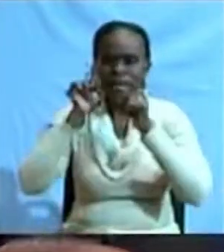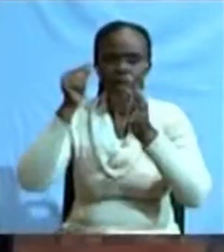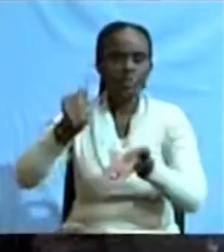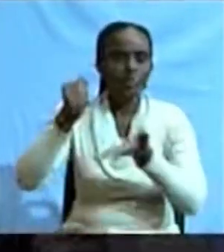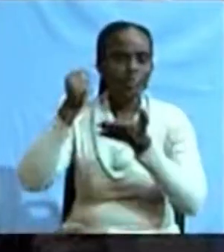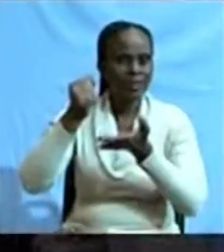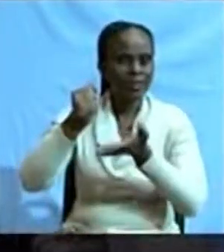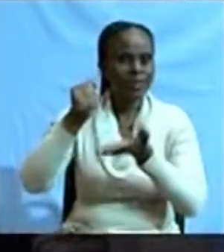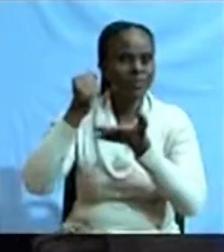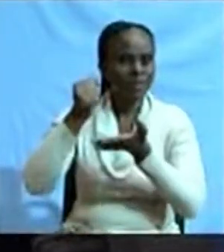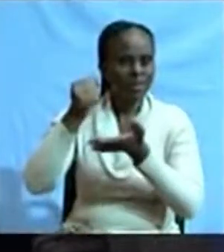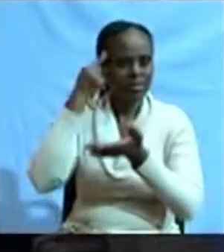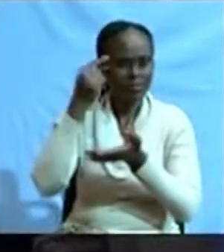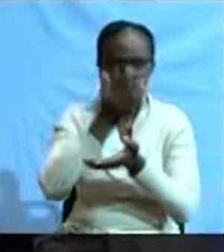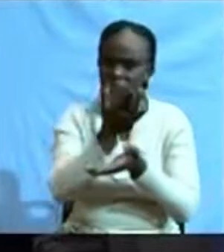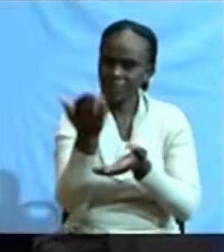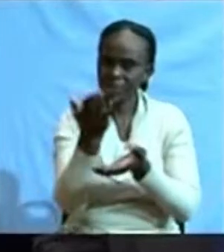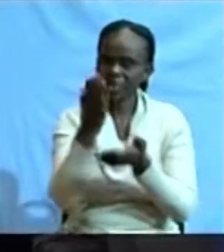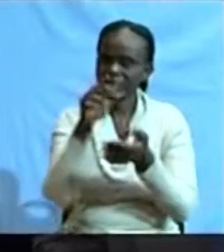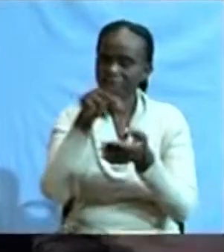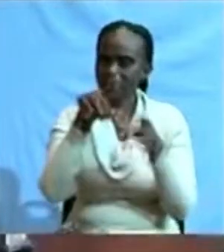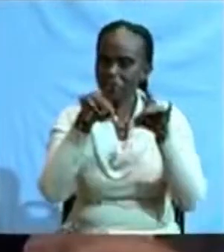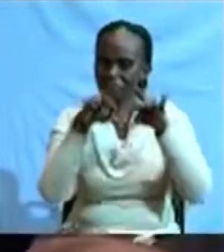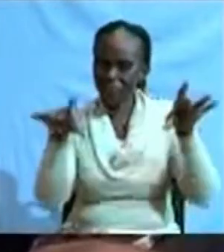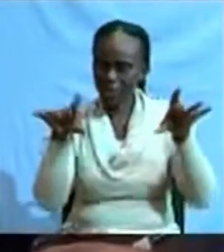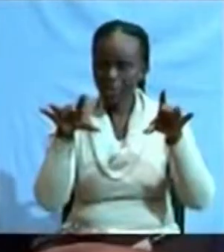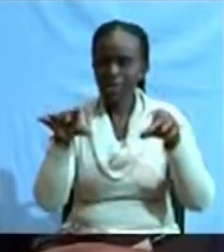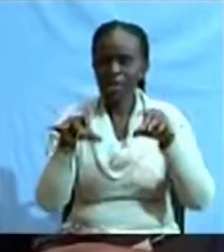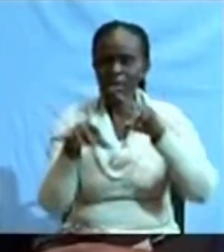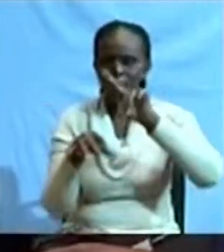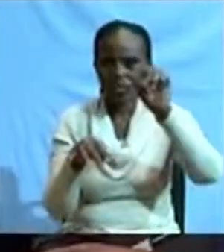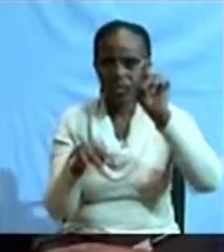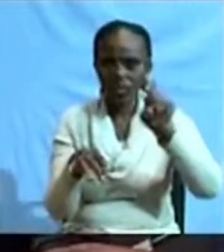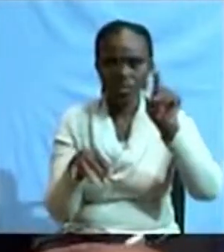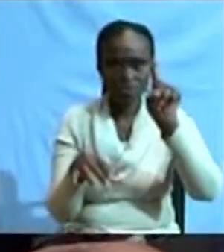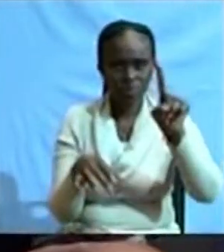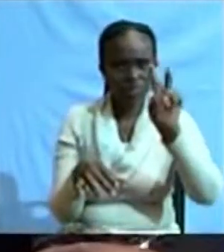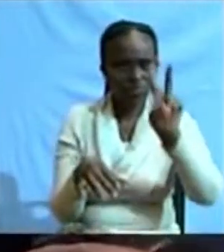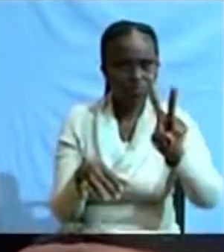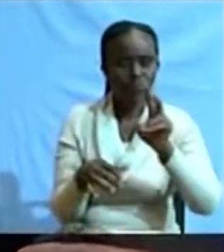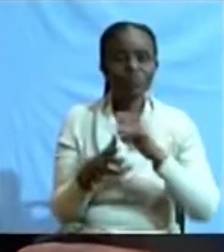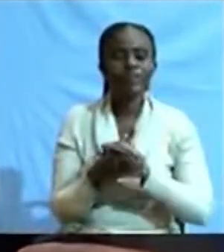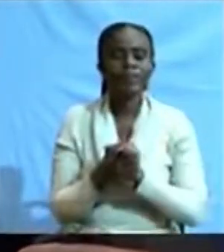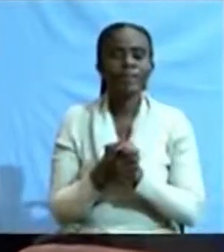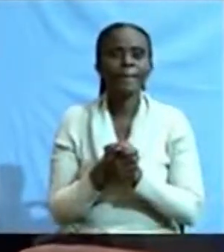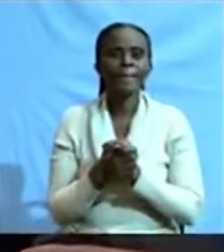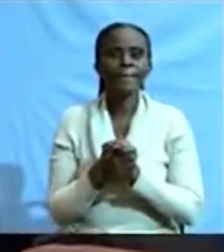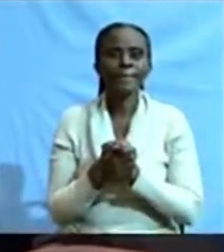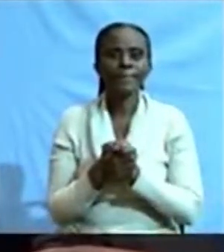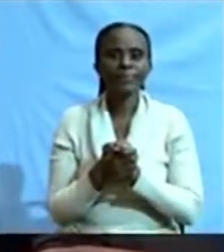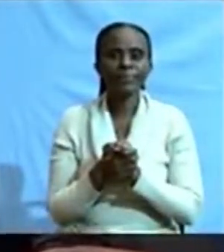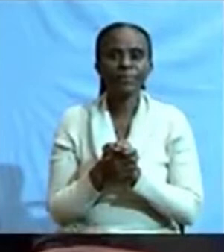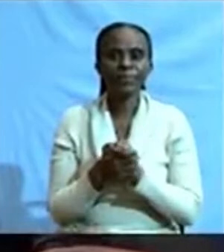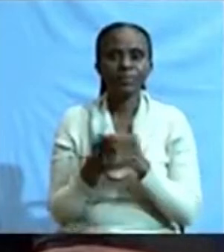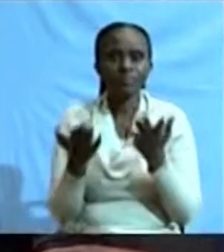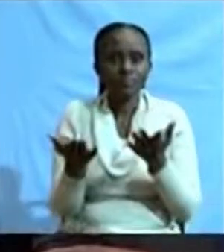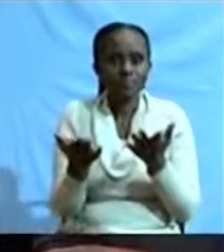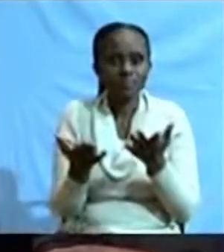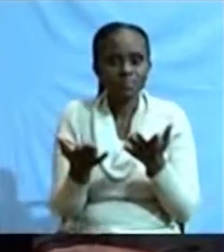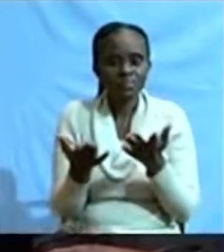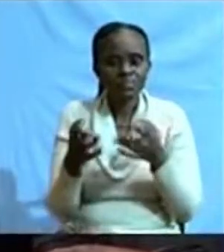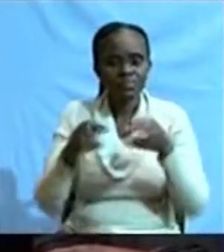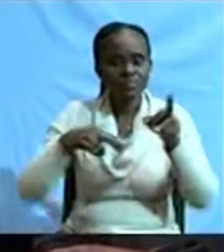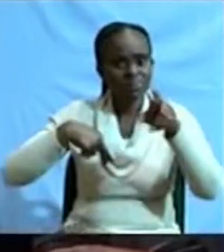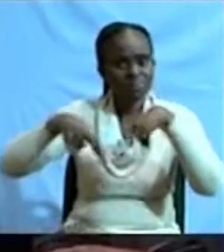for it. That is question number 1. Question number 2 is, what's the